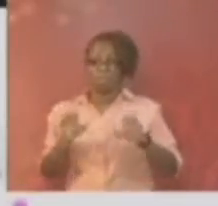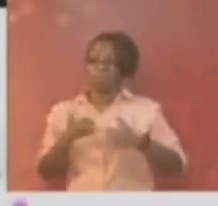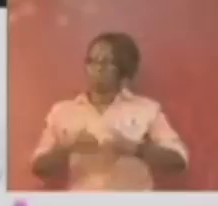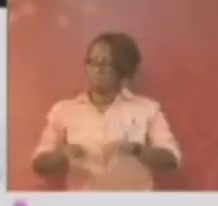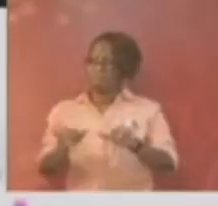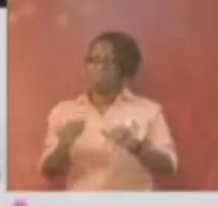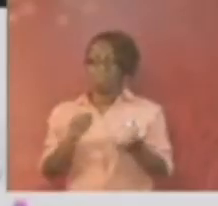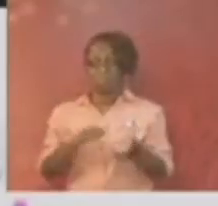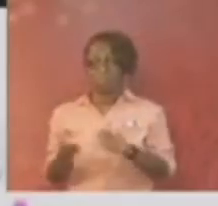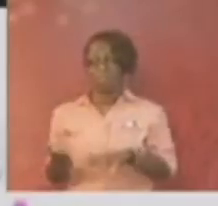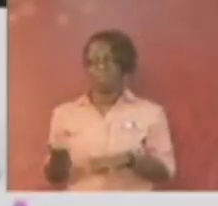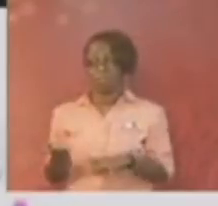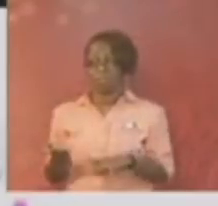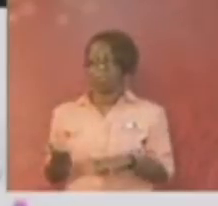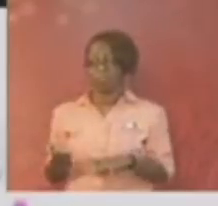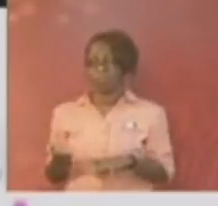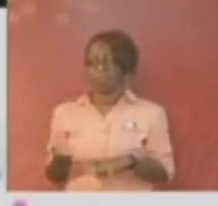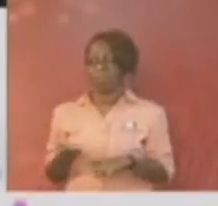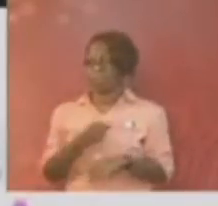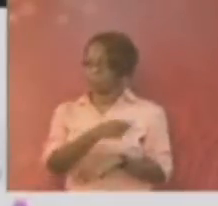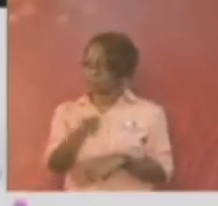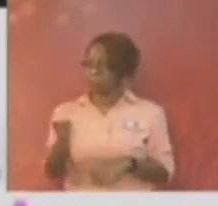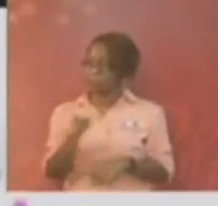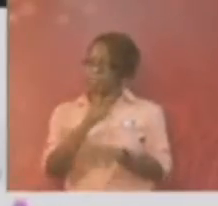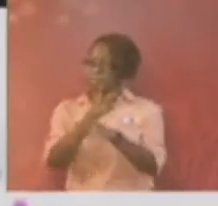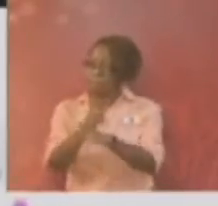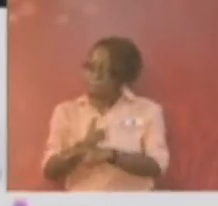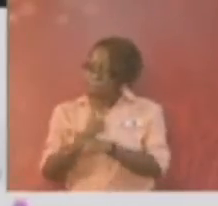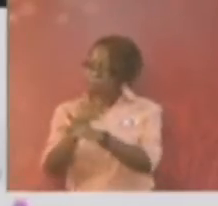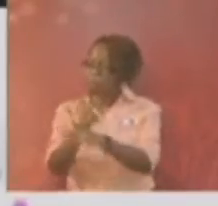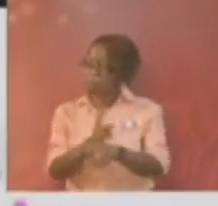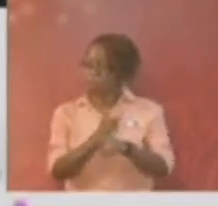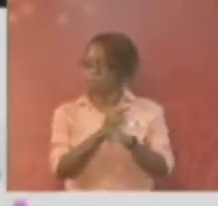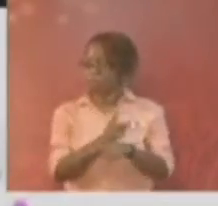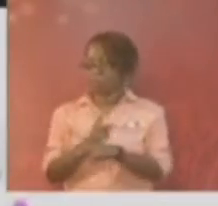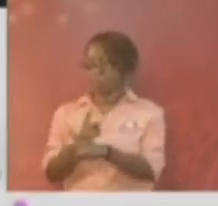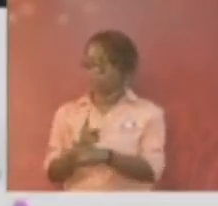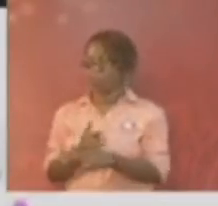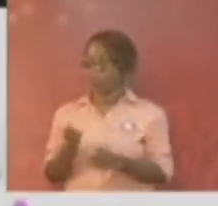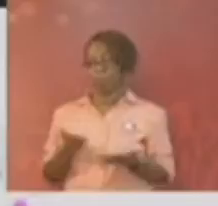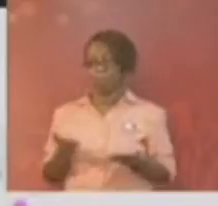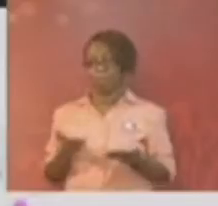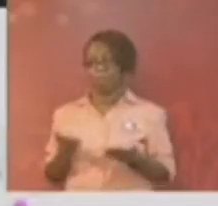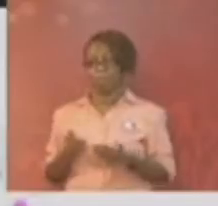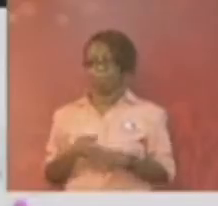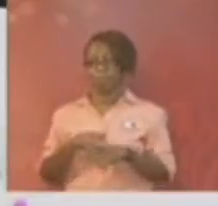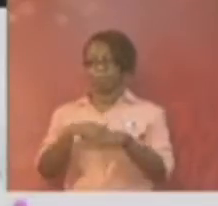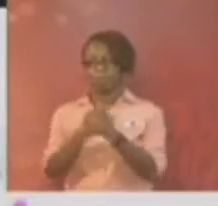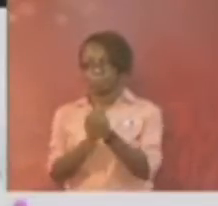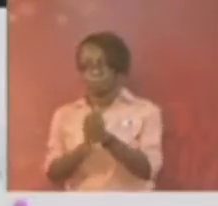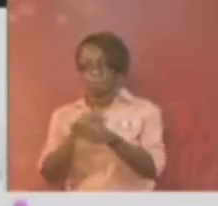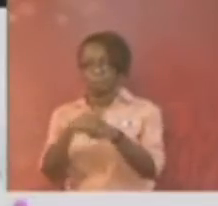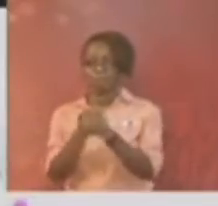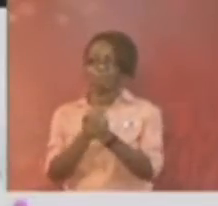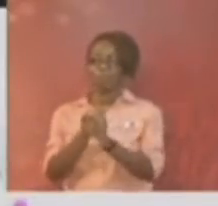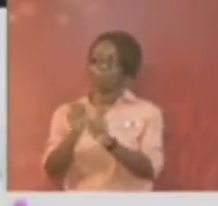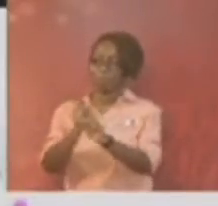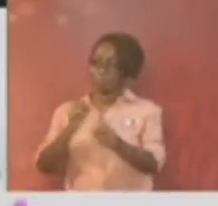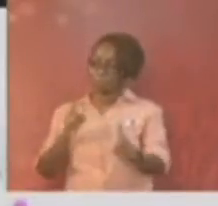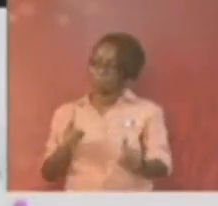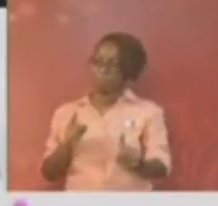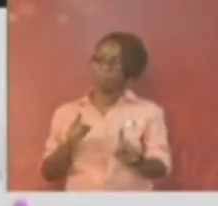everyone continues to take all the necessary precautions, which include the hand hygiene, the physical separation,